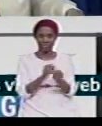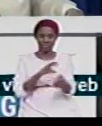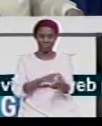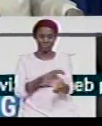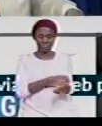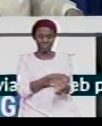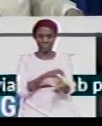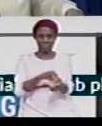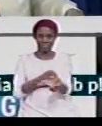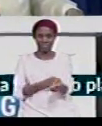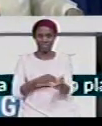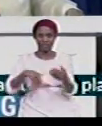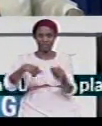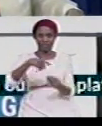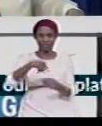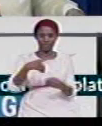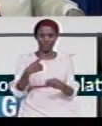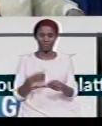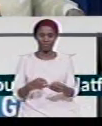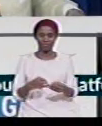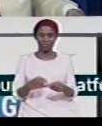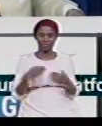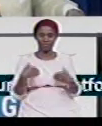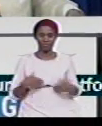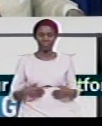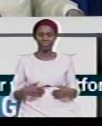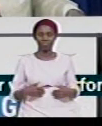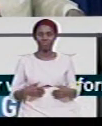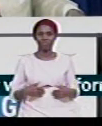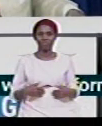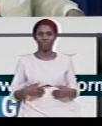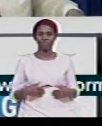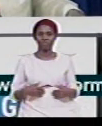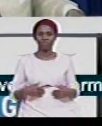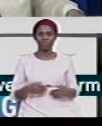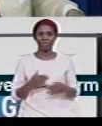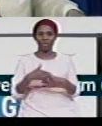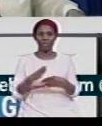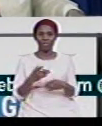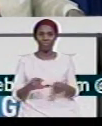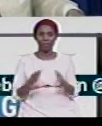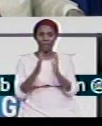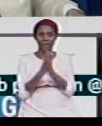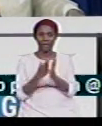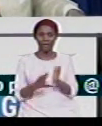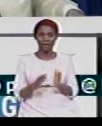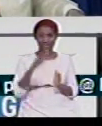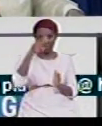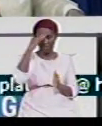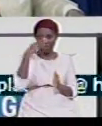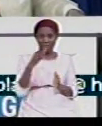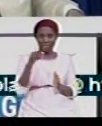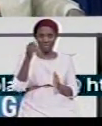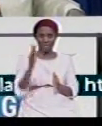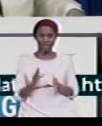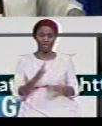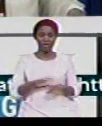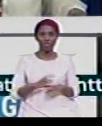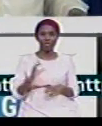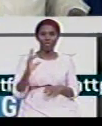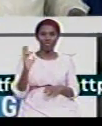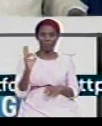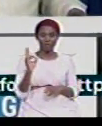of blood from the mouth and nose. But after the prayer of the man of God on Friday, he became normal from